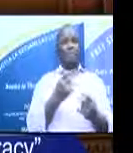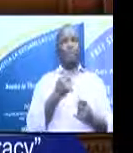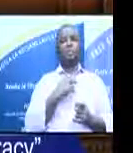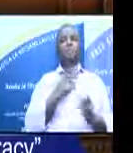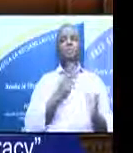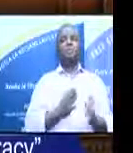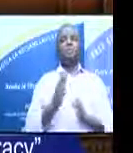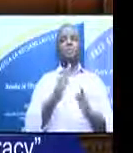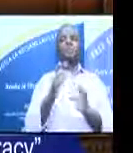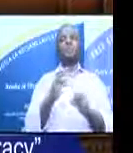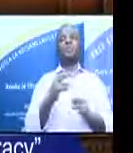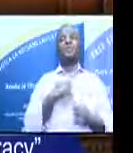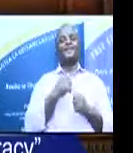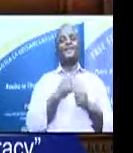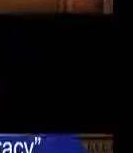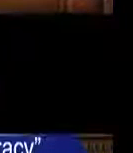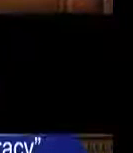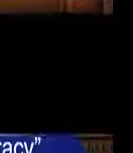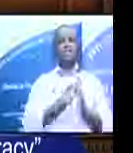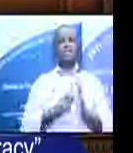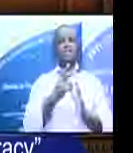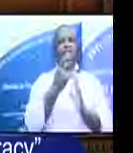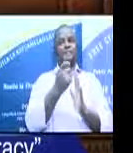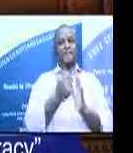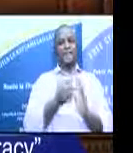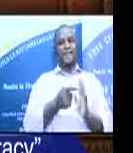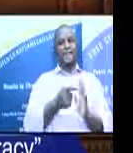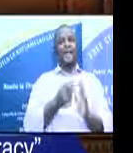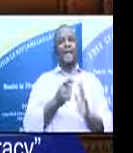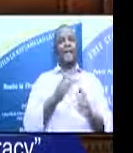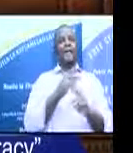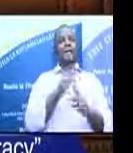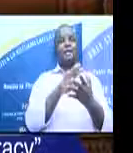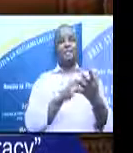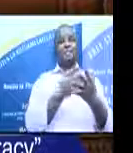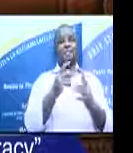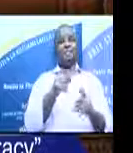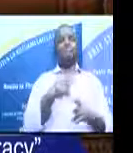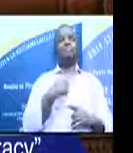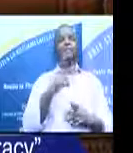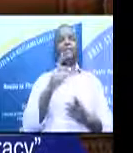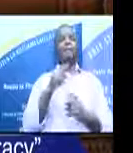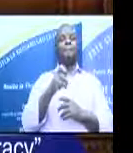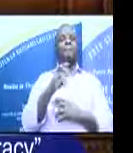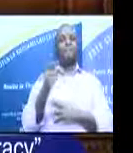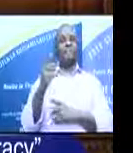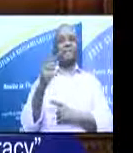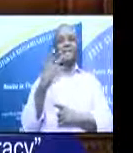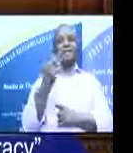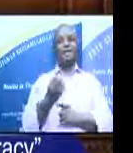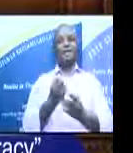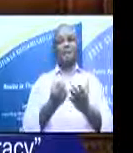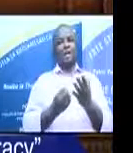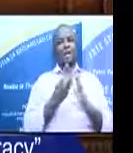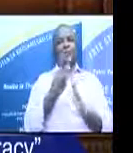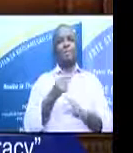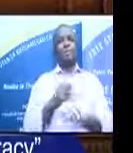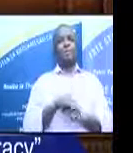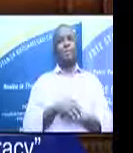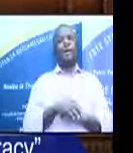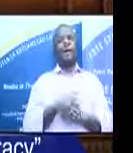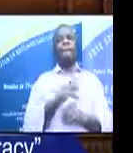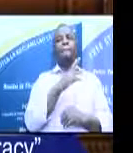the prescribed financial reporting framework as required by the PFMA.